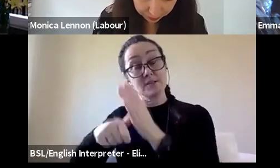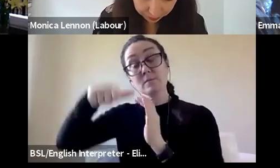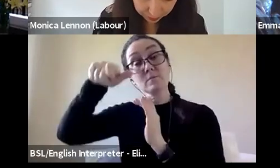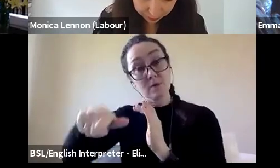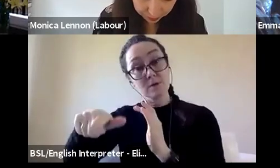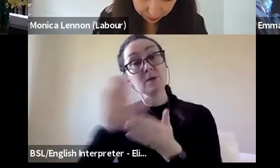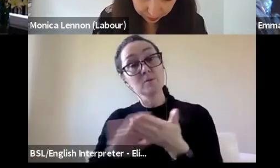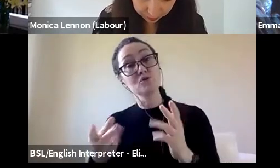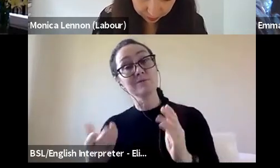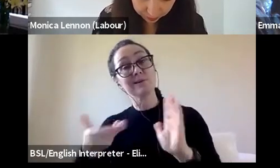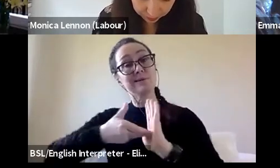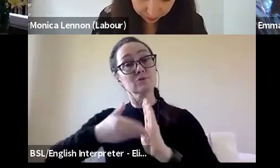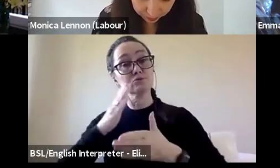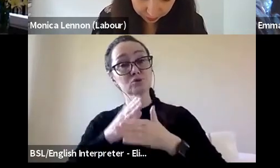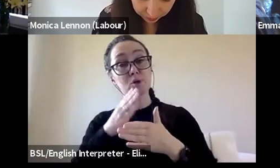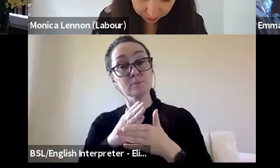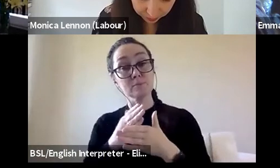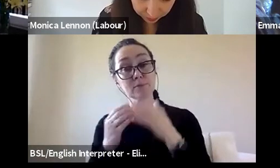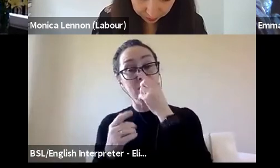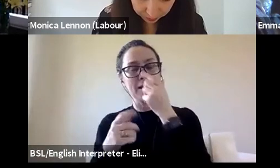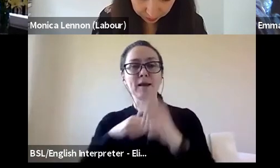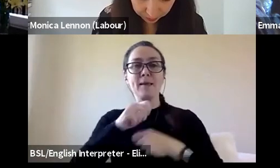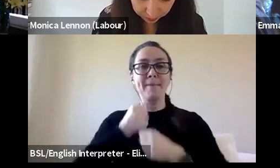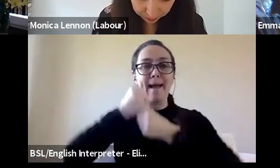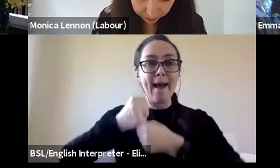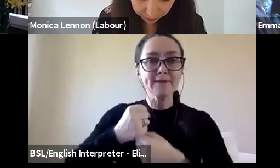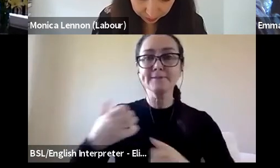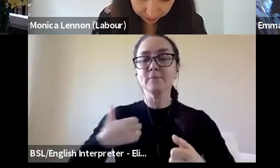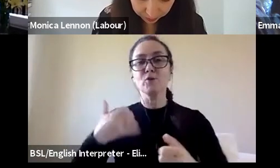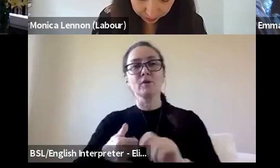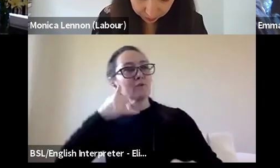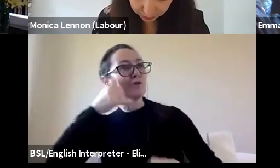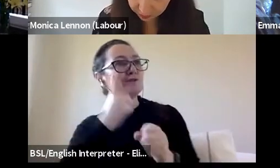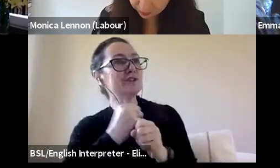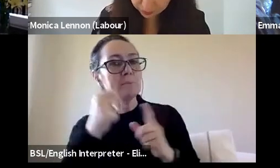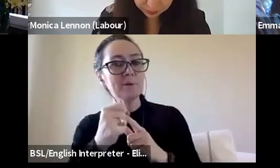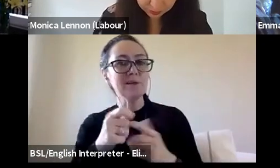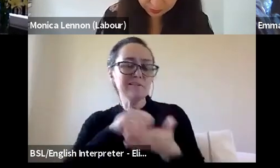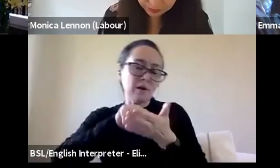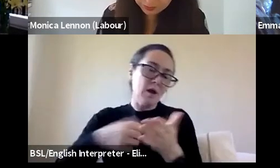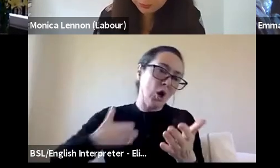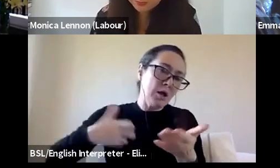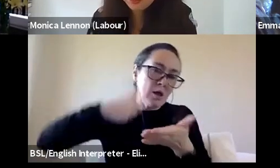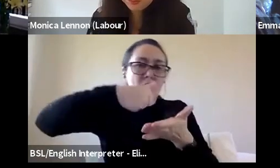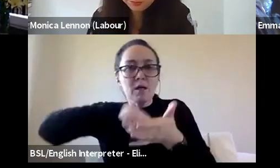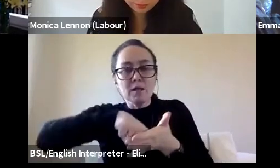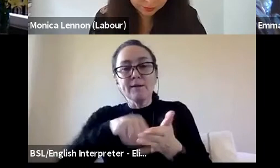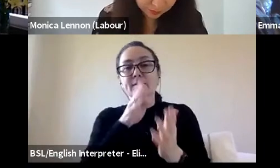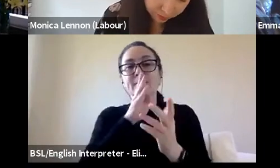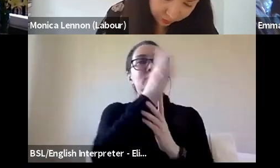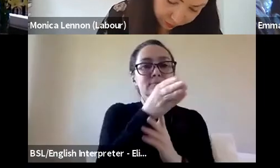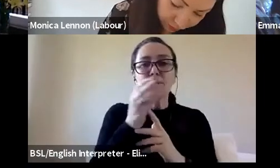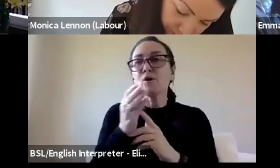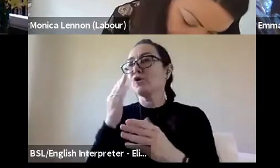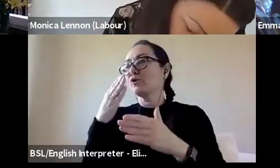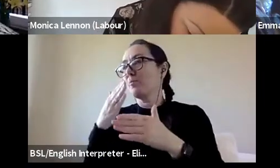professional complainer. And sometimes you phone the GP, you have to write a letter of complaint to the NHS, an organisation, your employer,